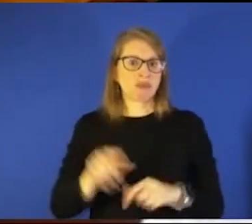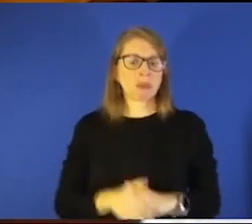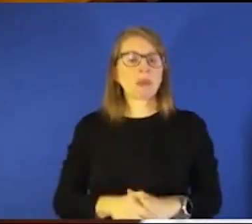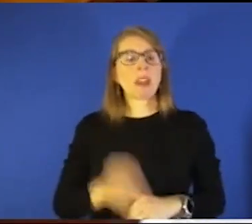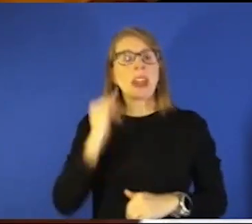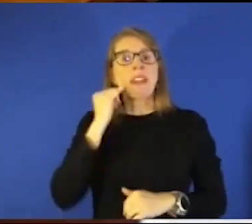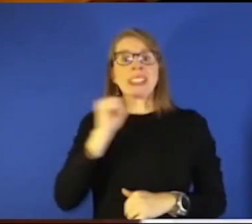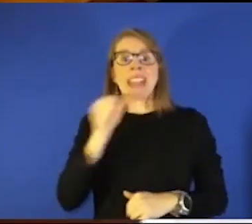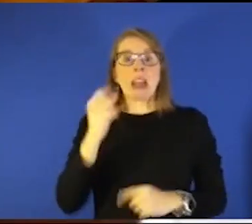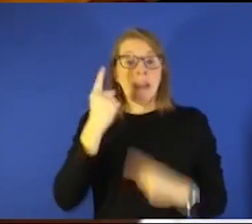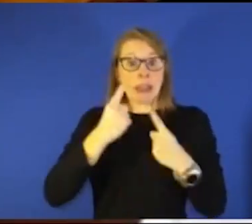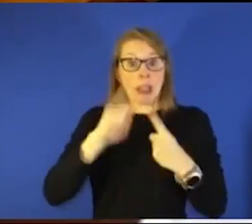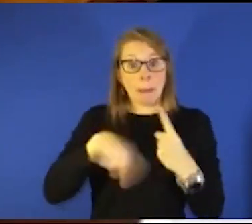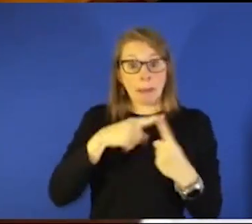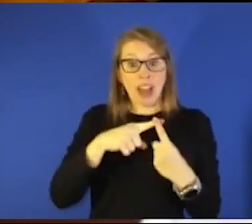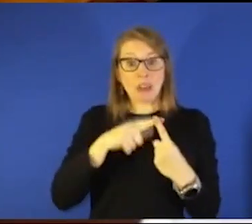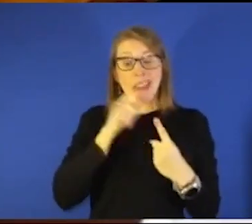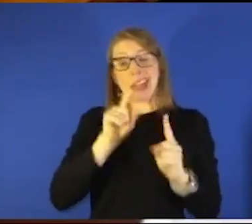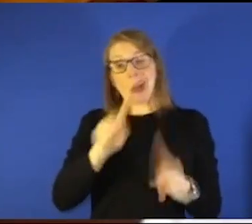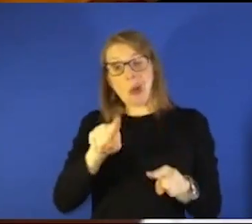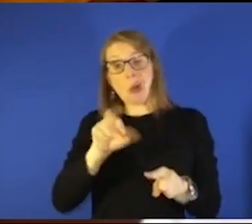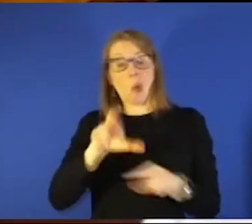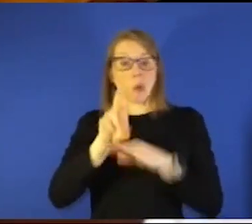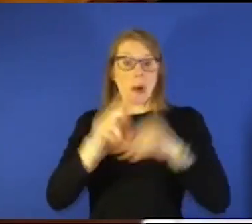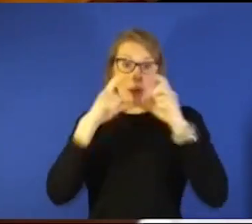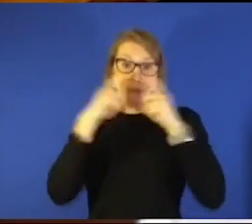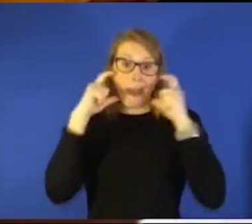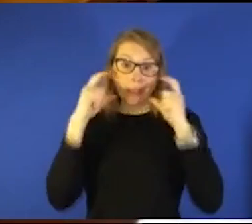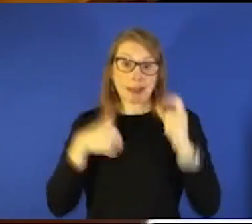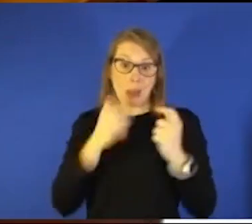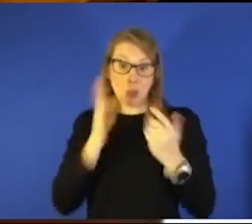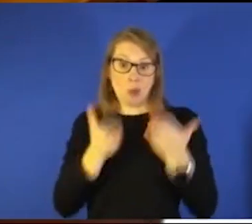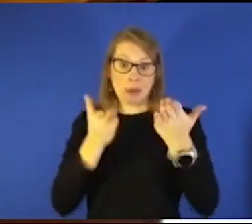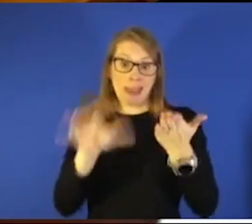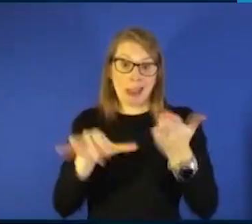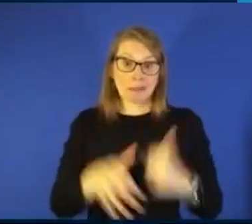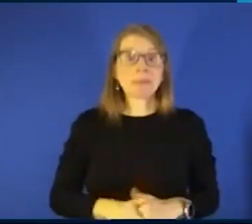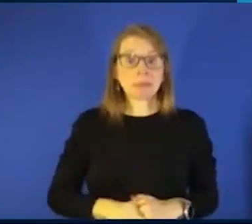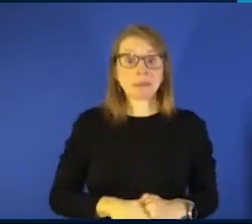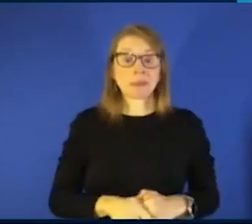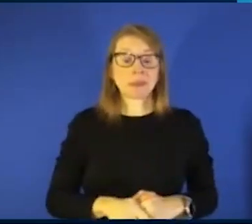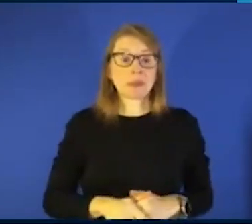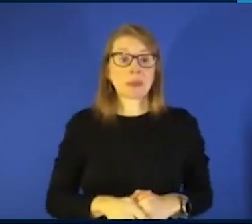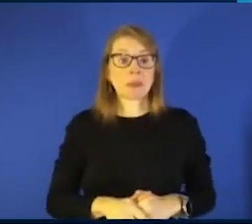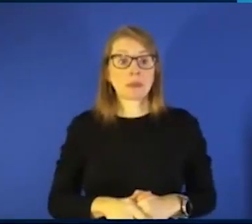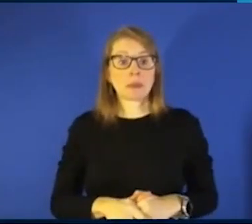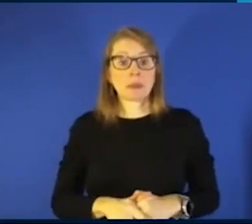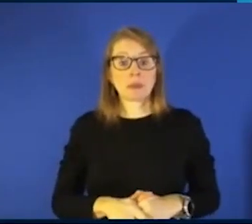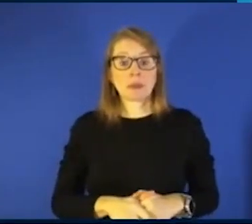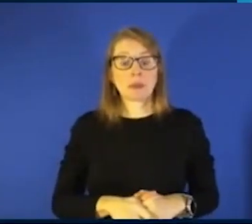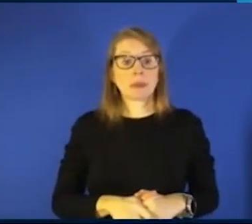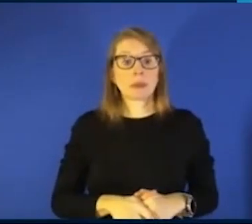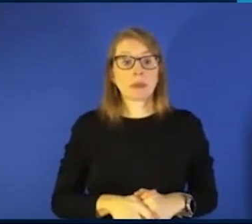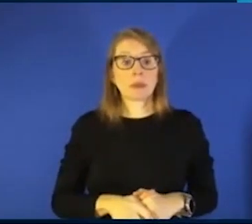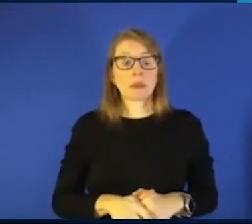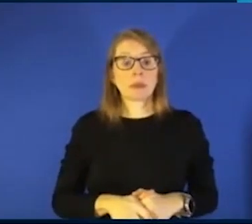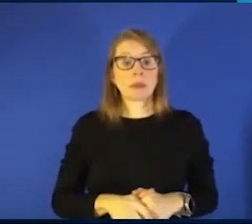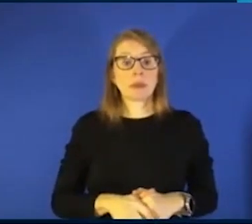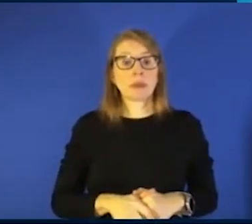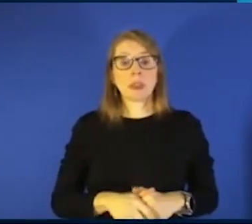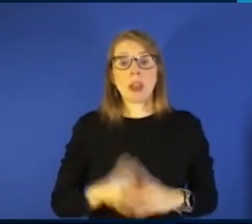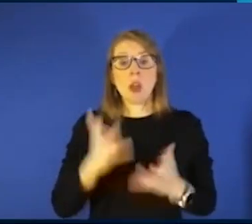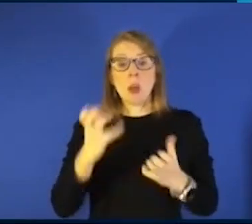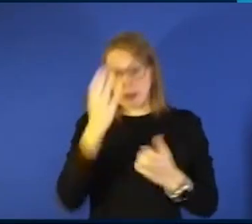about either not attending or wearing a mask. I would recommend. I want to let all our viewers know we're getting your questions.